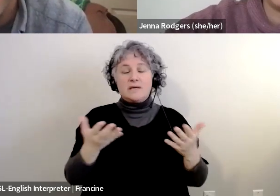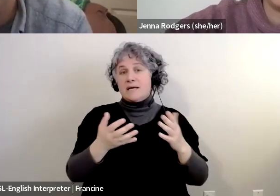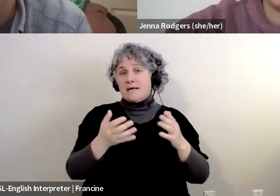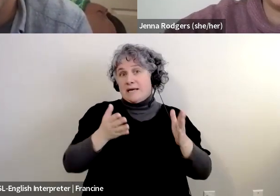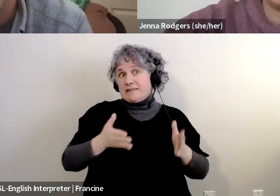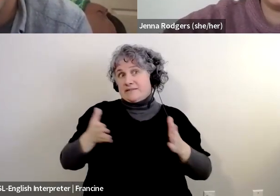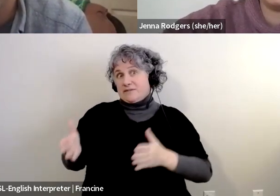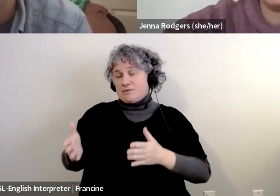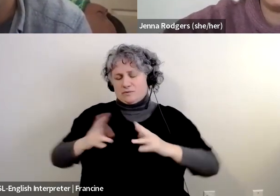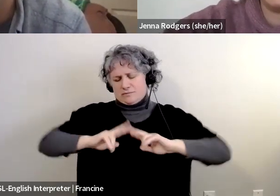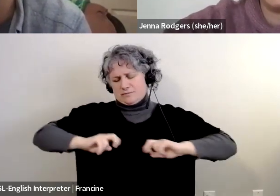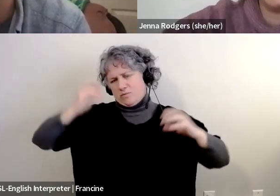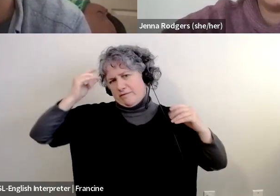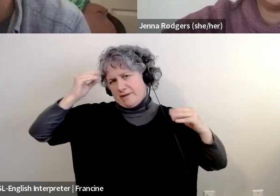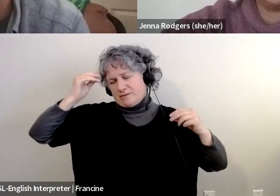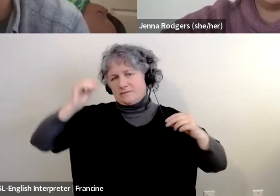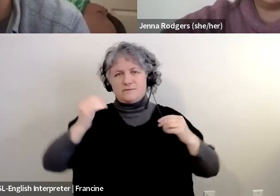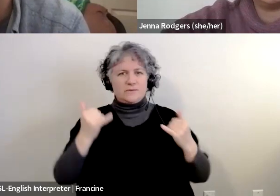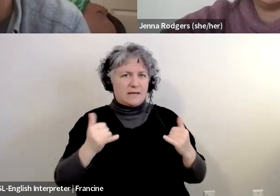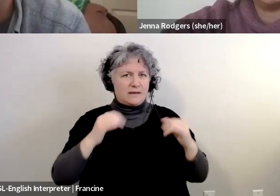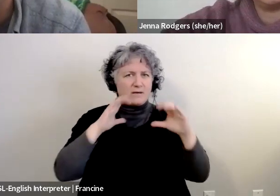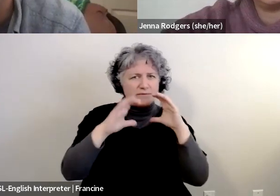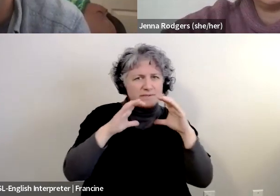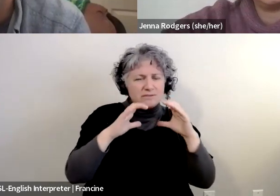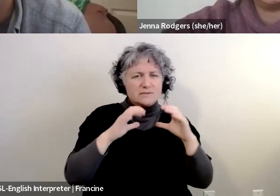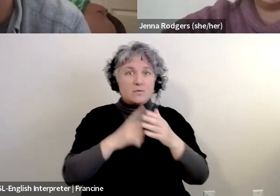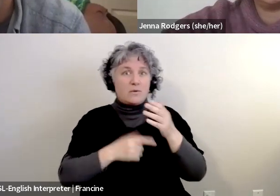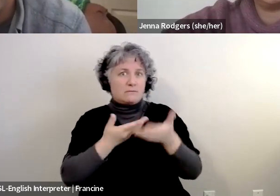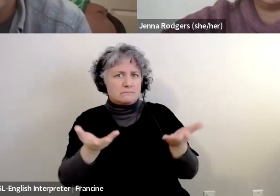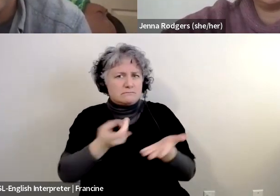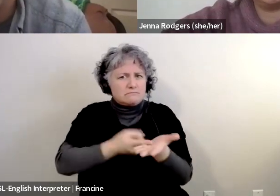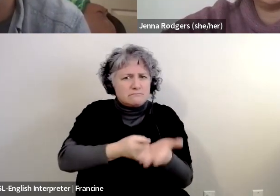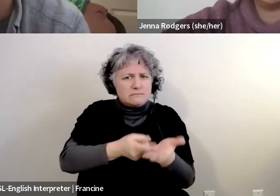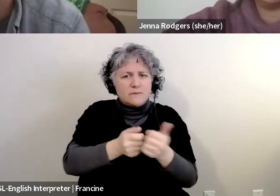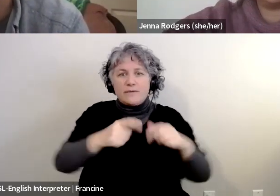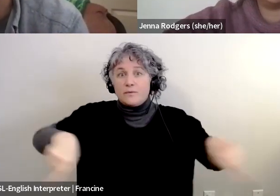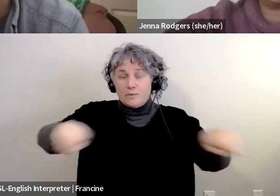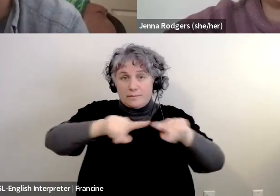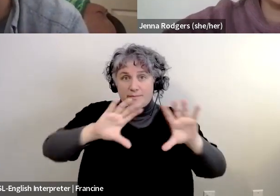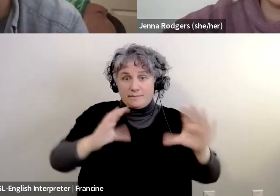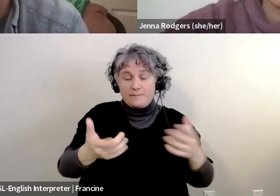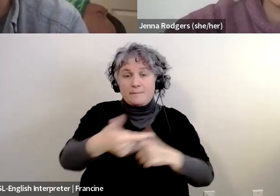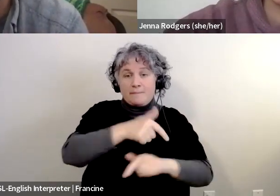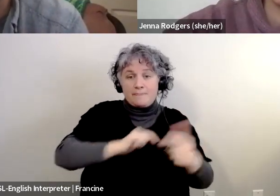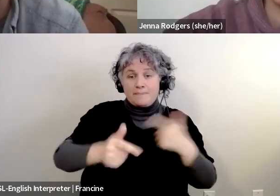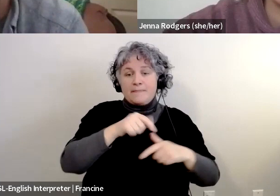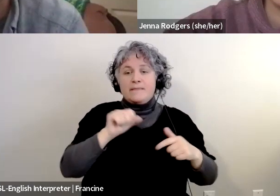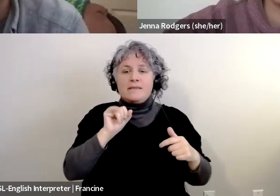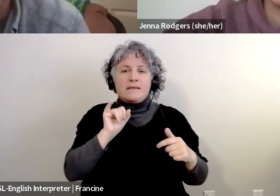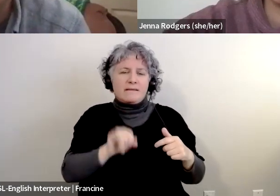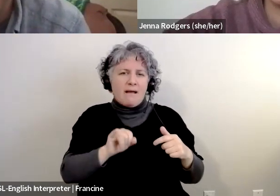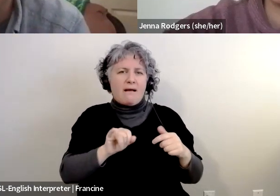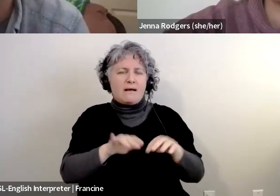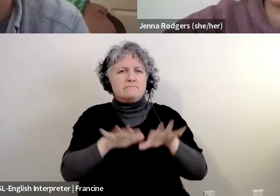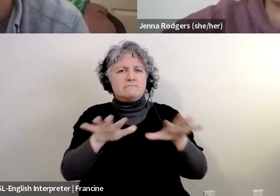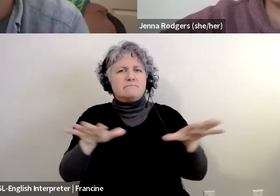reflection today, what we were doing today, those conversations that you had with the other people in your groups, those can ripple out to create that larger